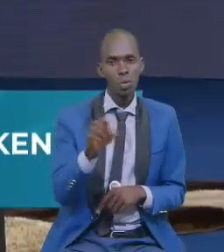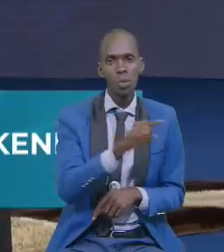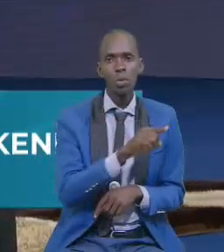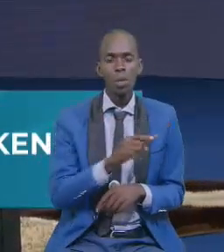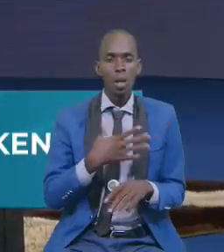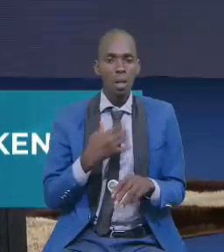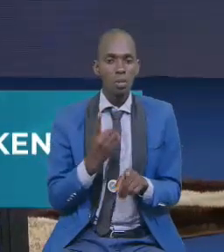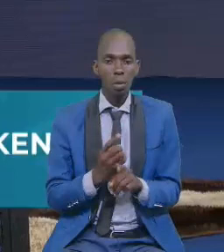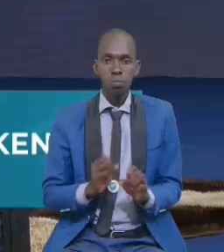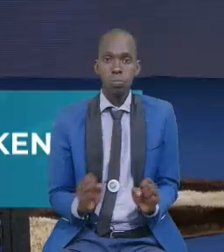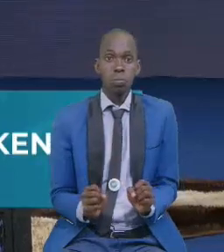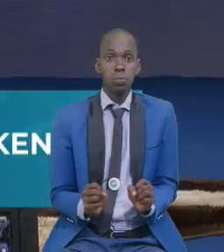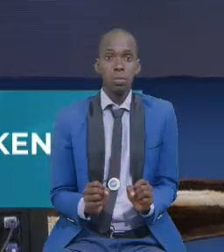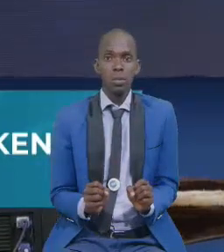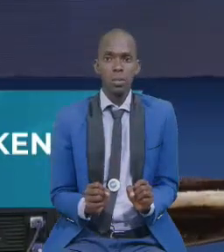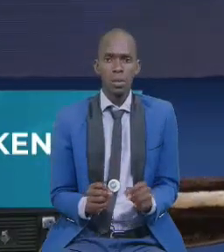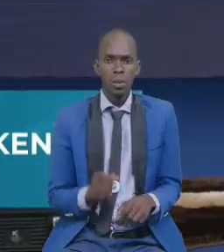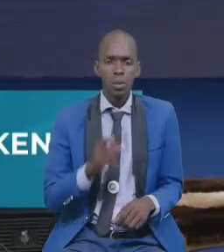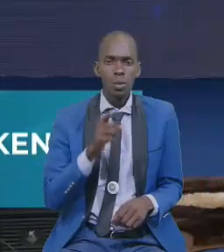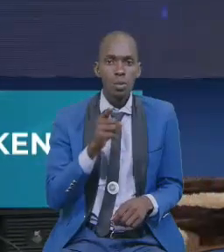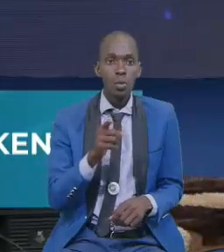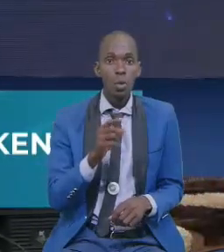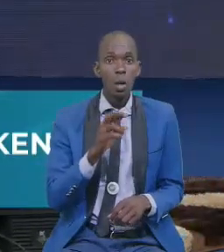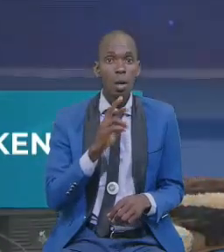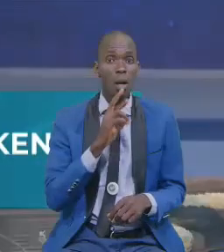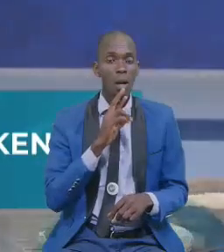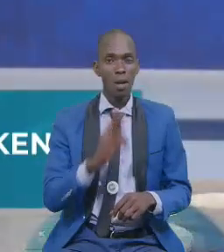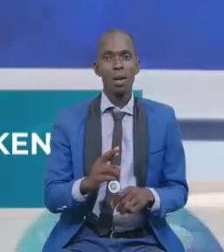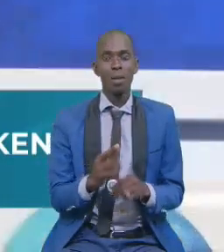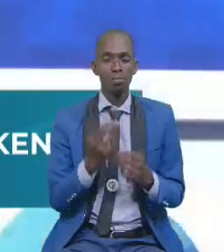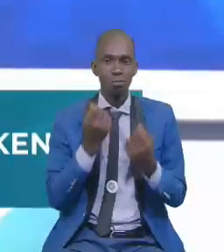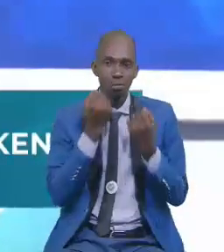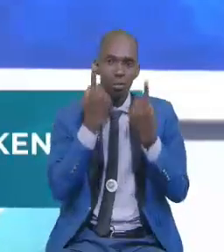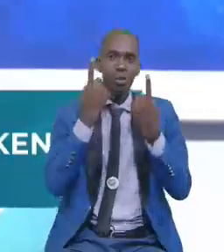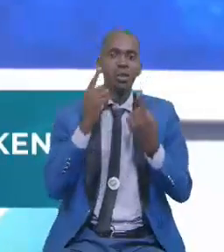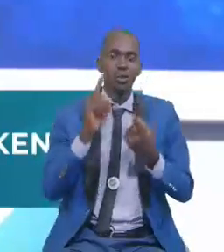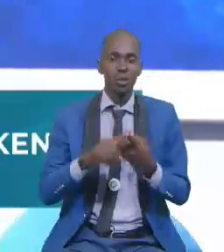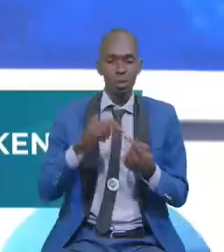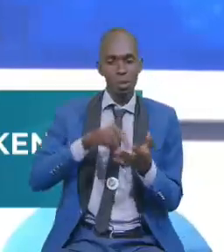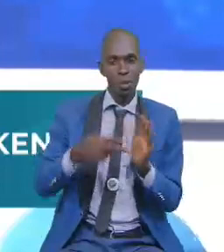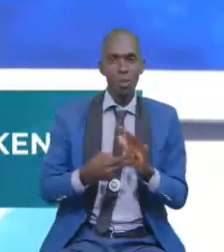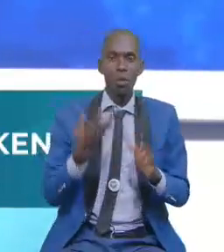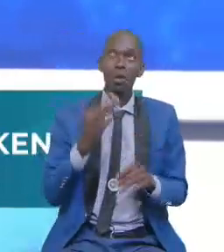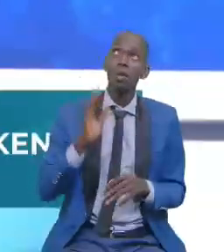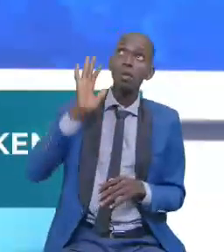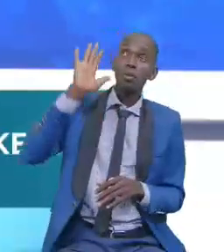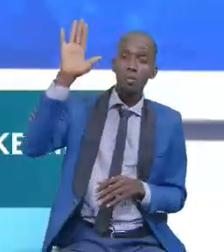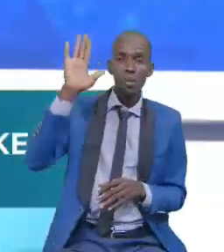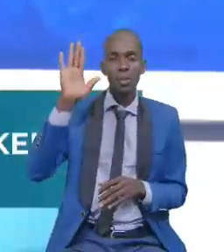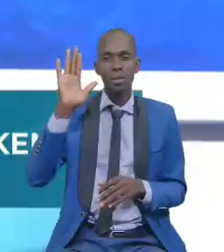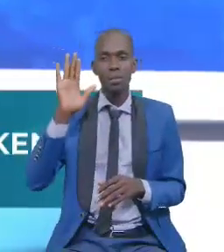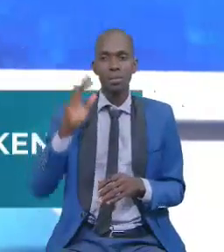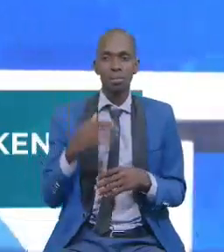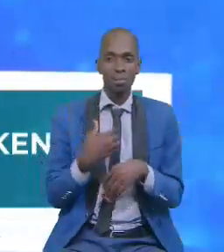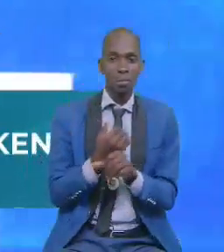sudden, you are awakened to the purpose of your existence here on earth, and your